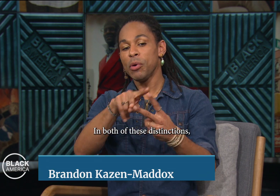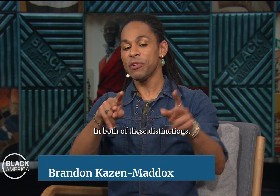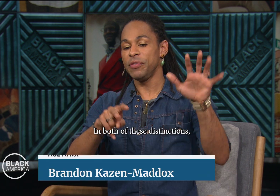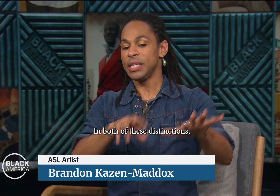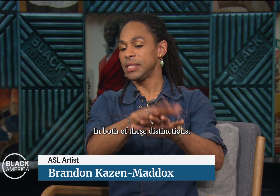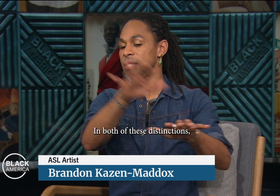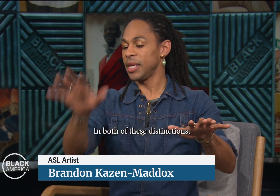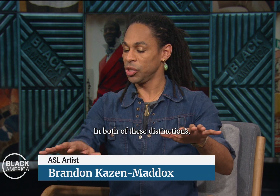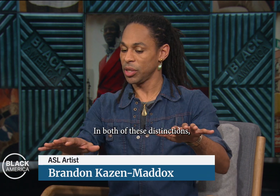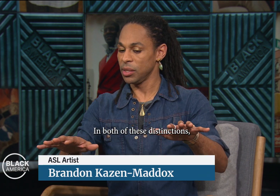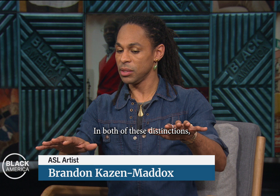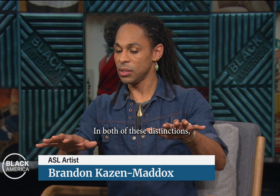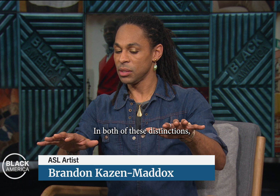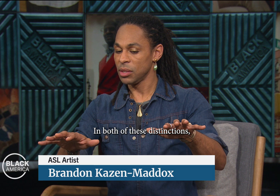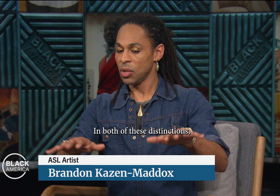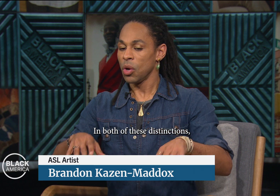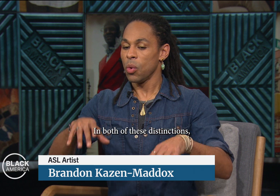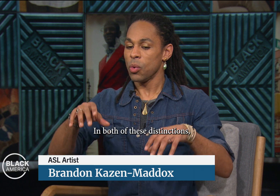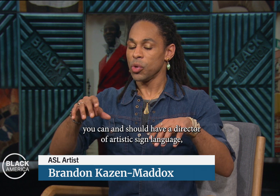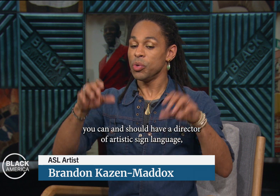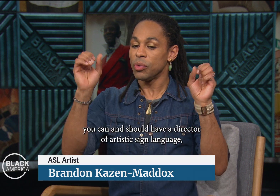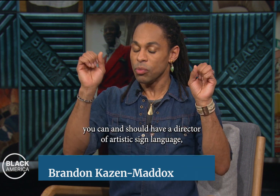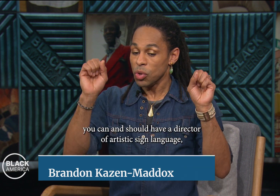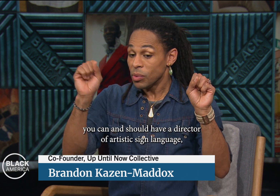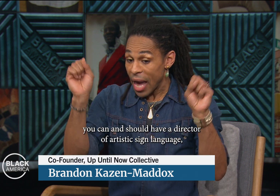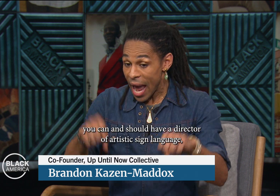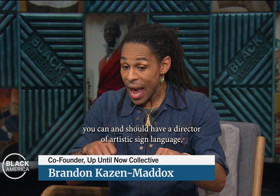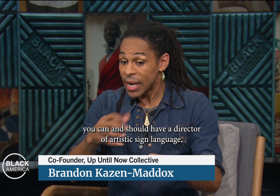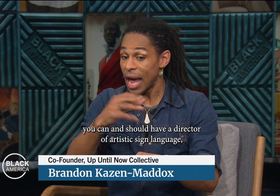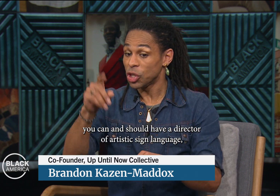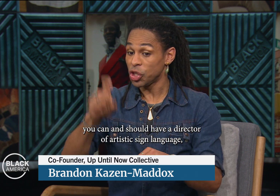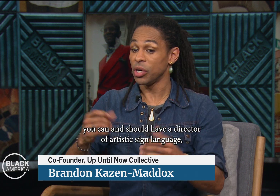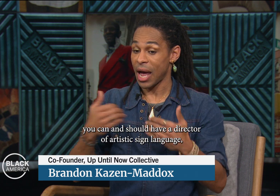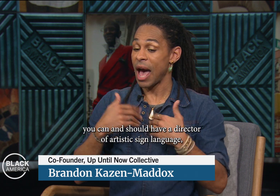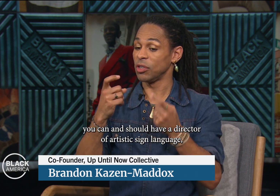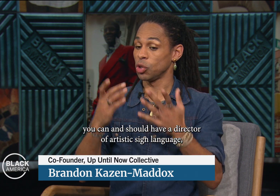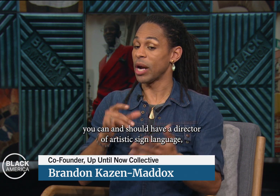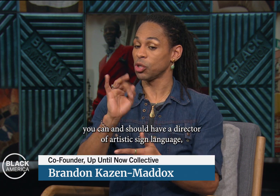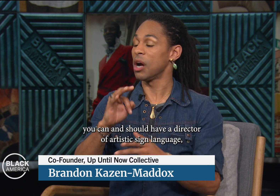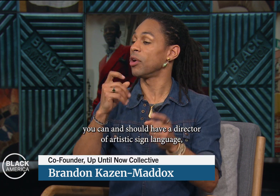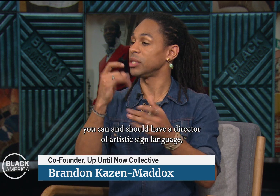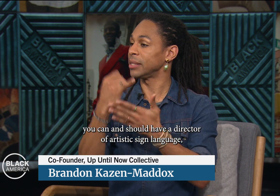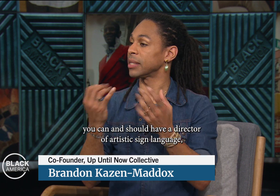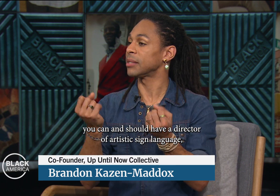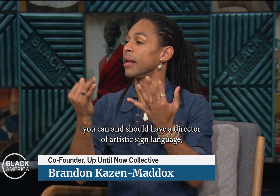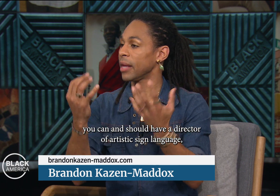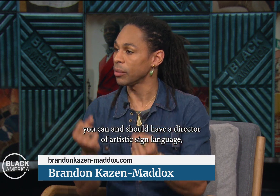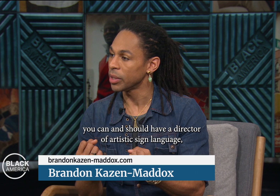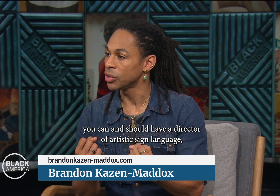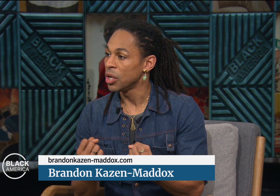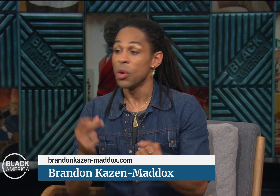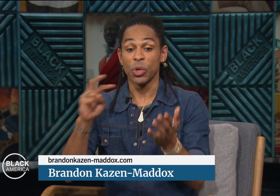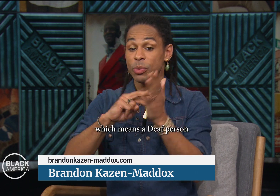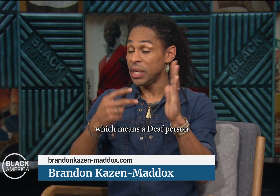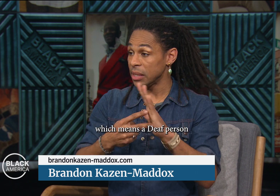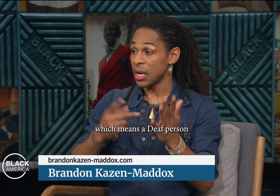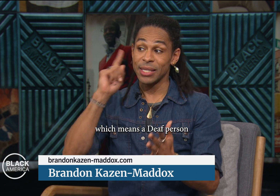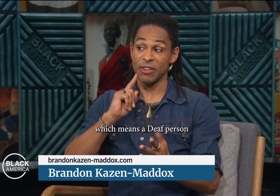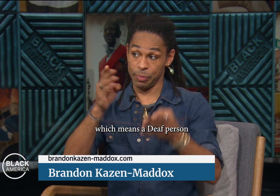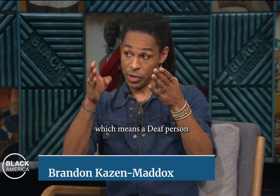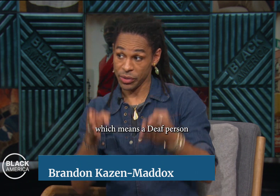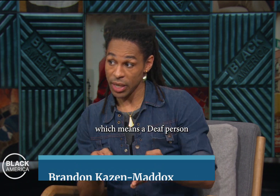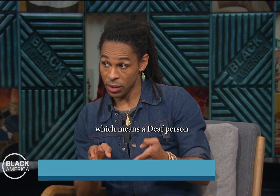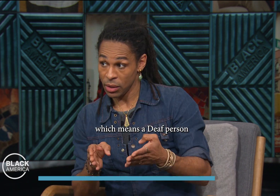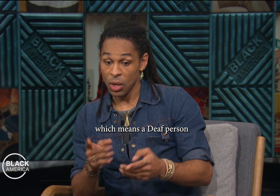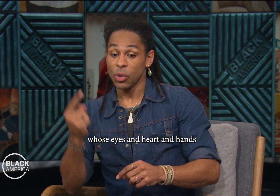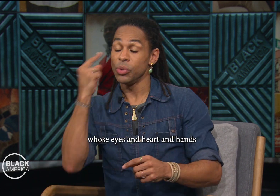In both of these distinctions, you can and should have a director of artistic sign language, which means a